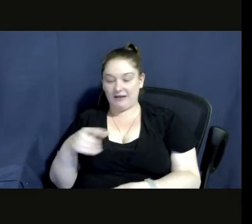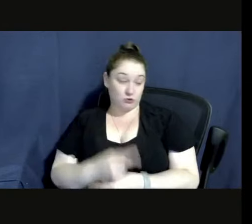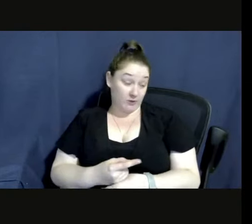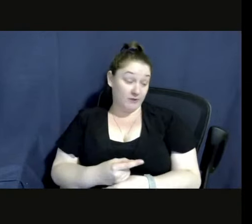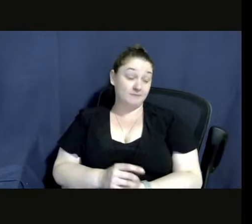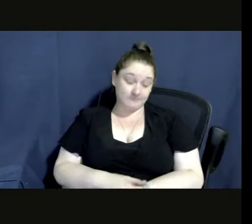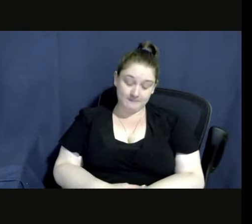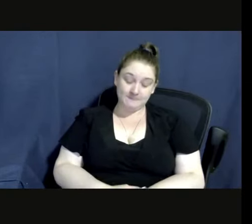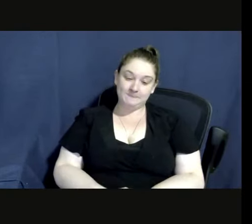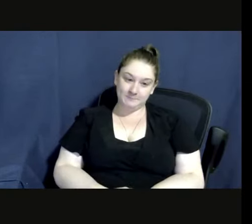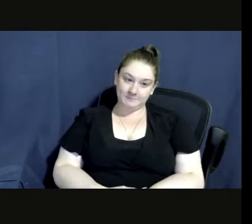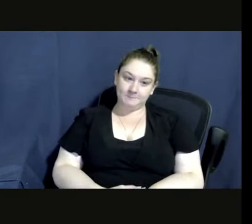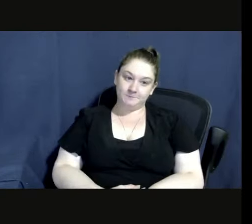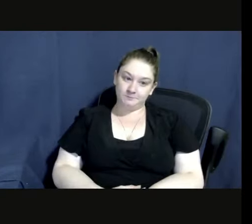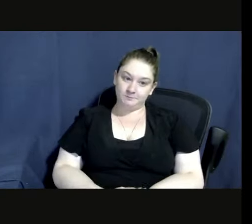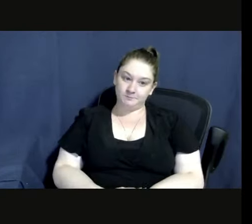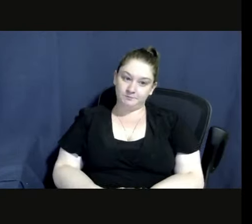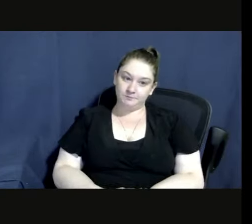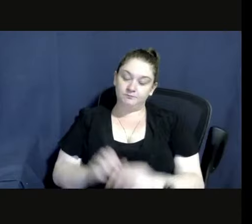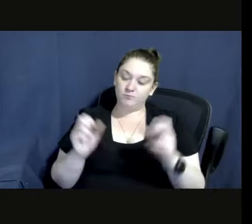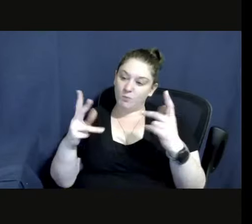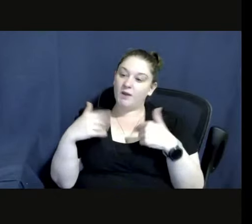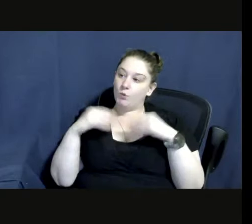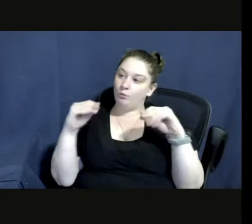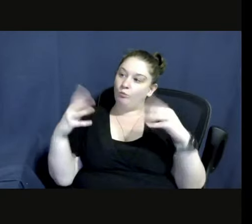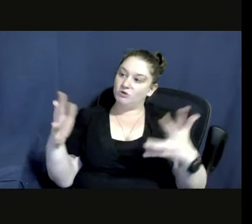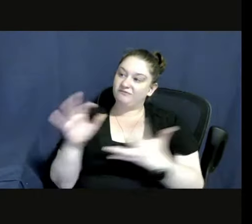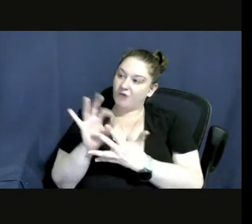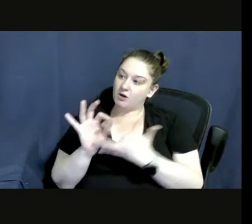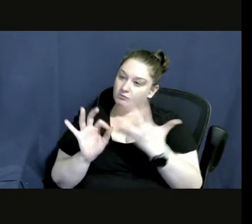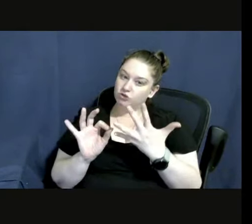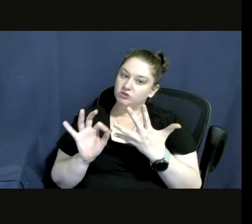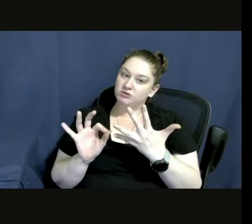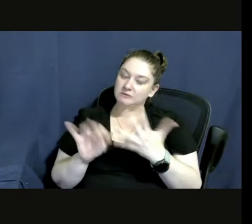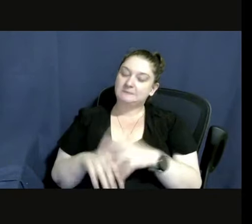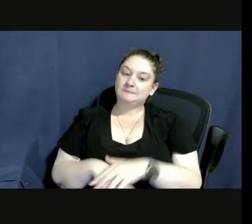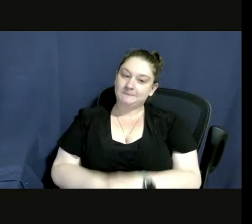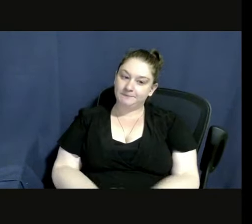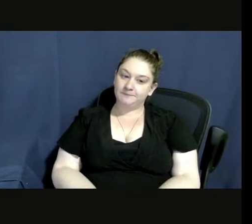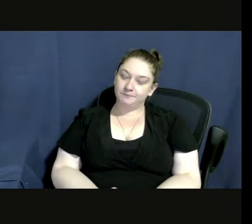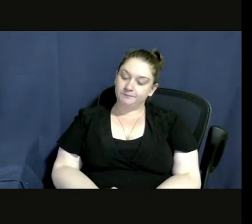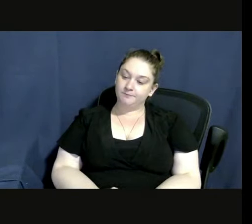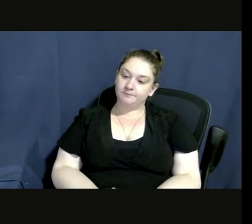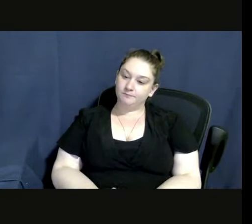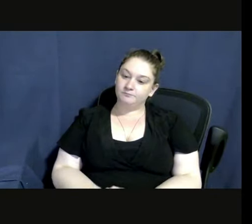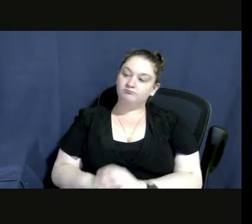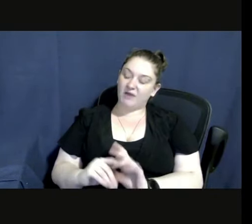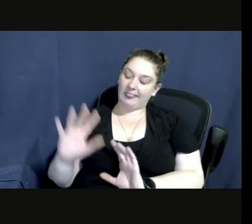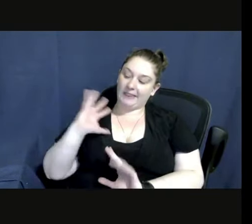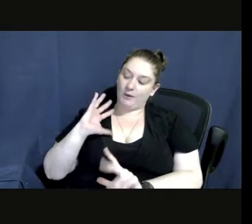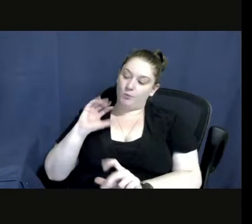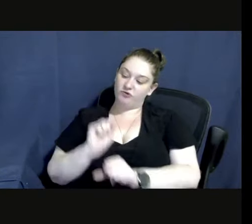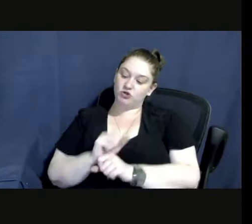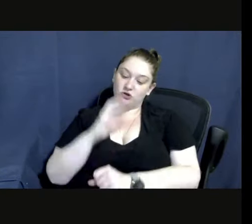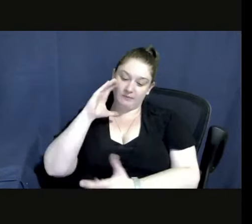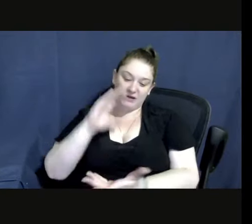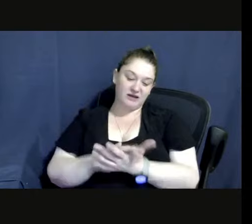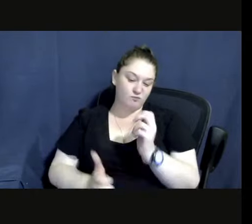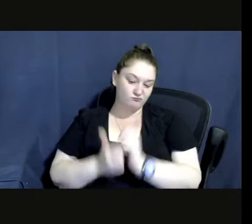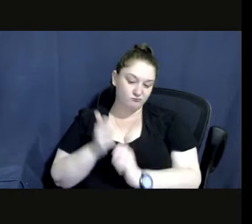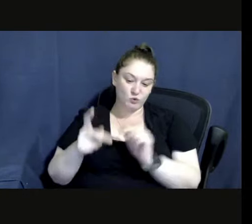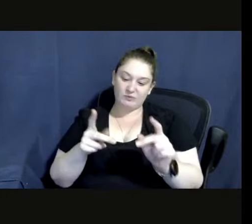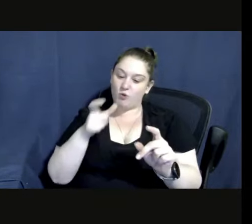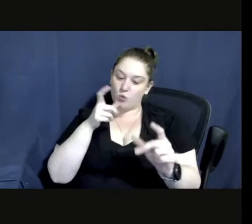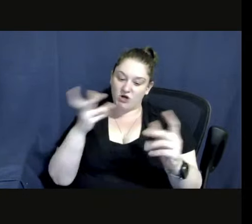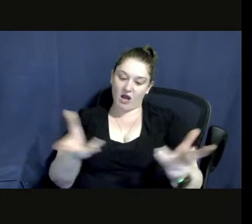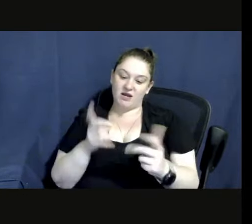right. And we'll have options. We'll know more about the formal, the previous work, because I think most people weren't here then to know that